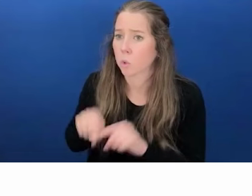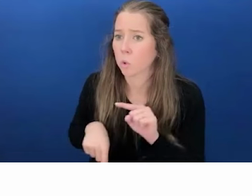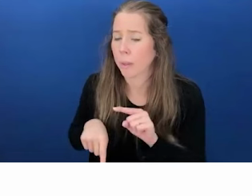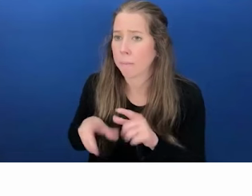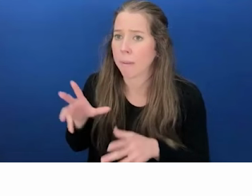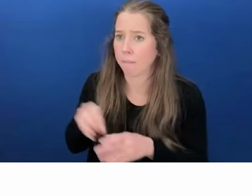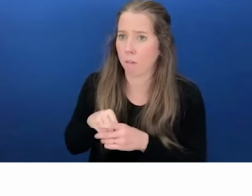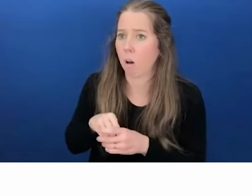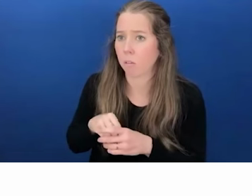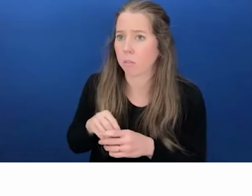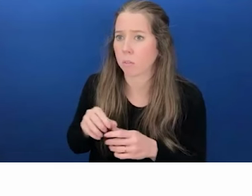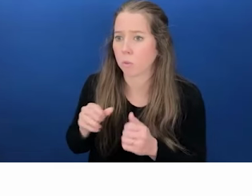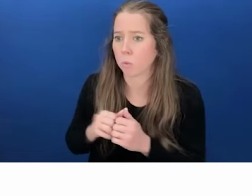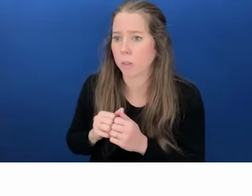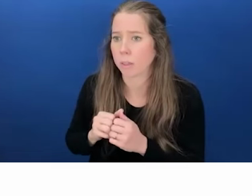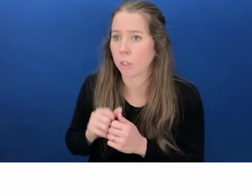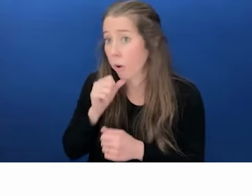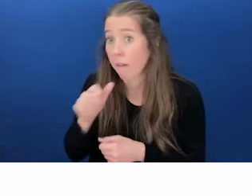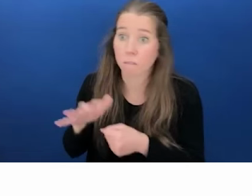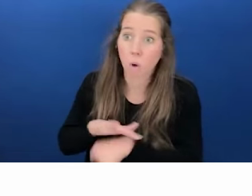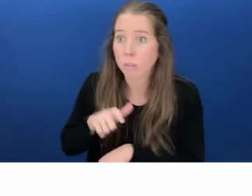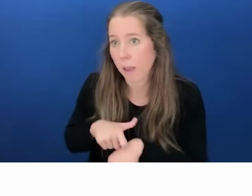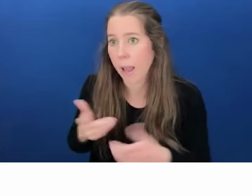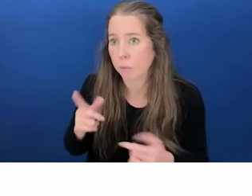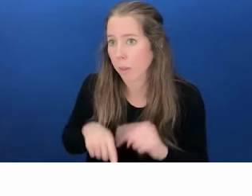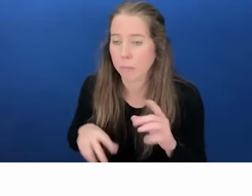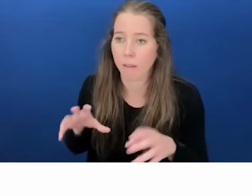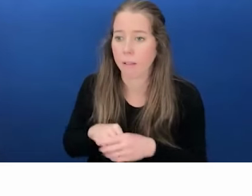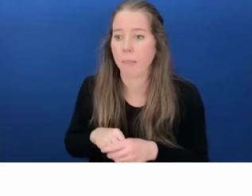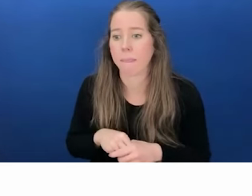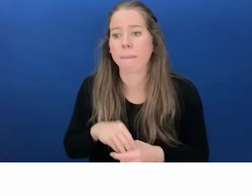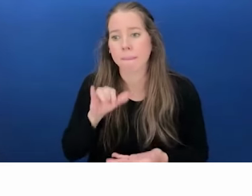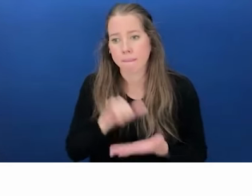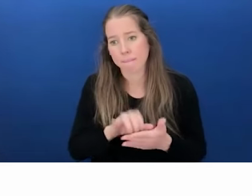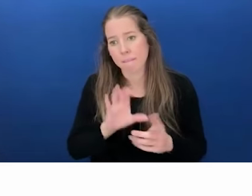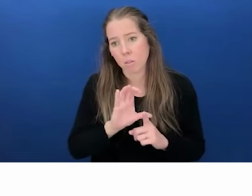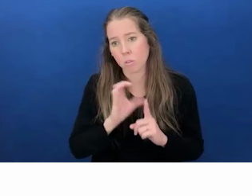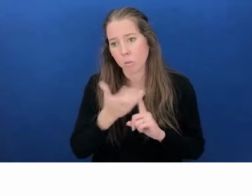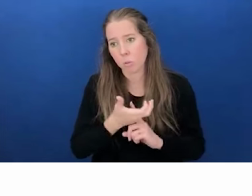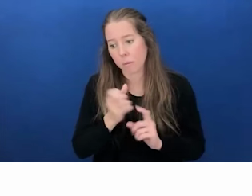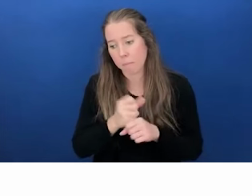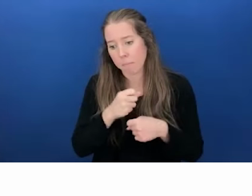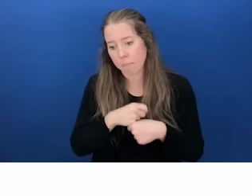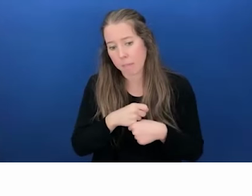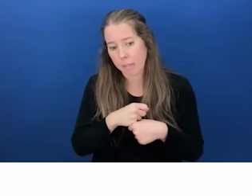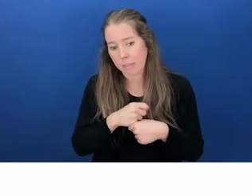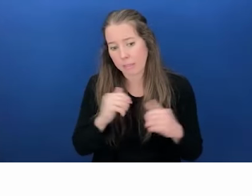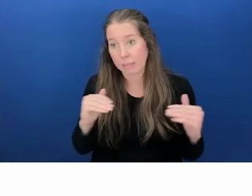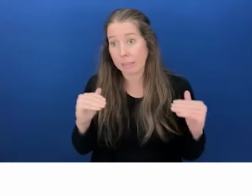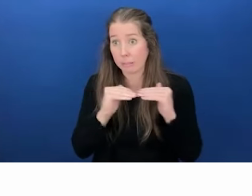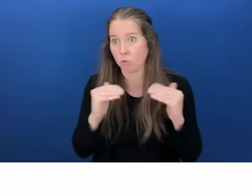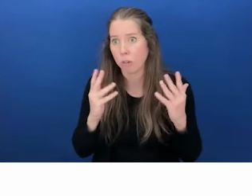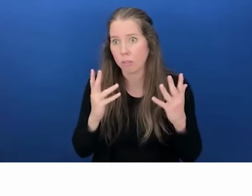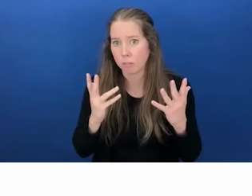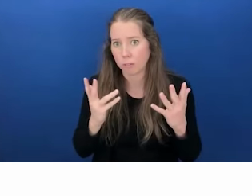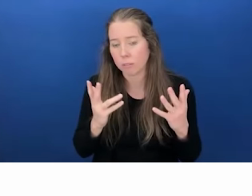part of them because you're not full-time, you're just. Yeah, And that's kind of the culture that makes it, the just word. Yeah. Always